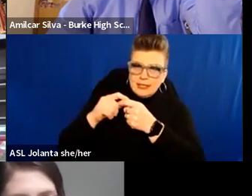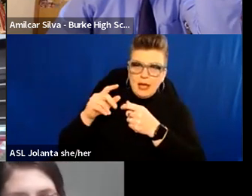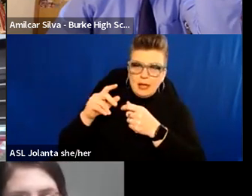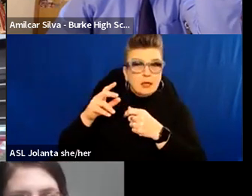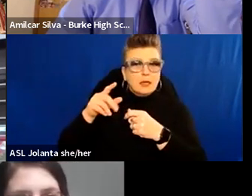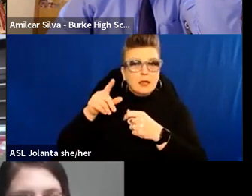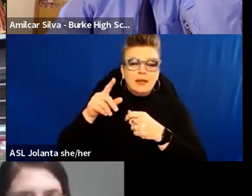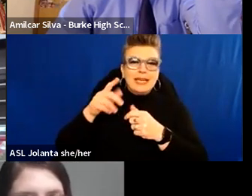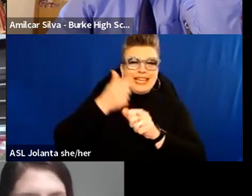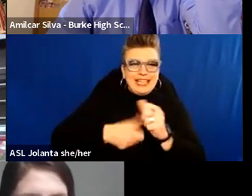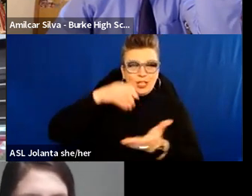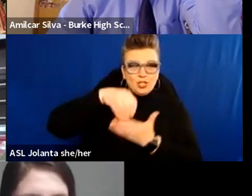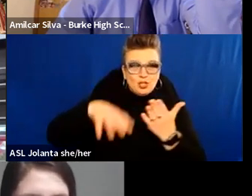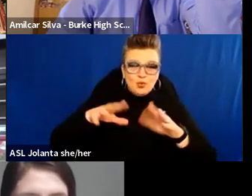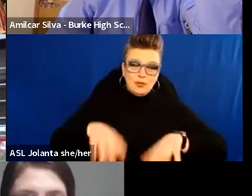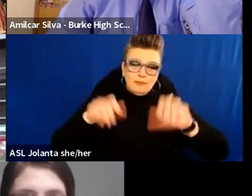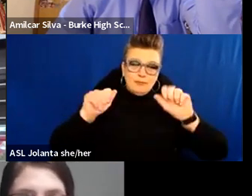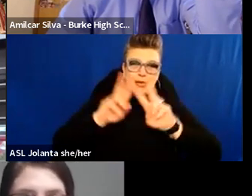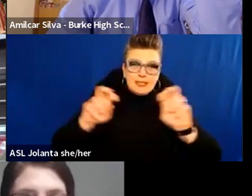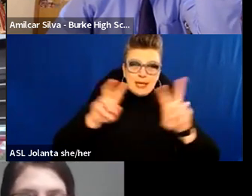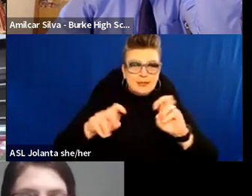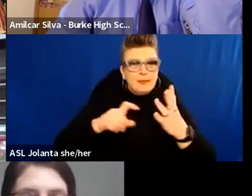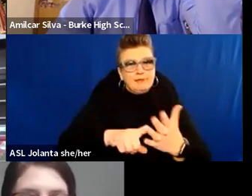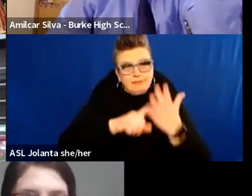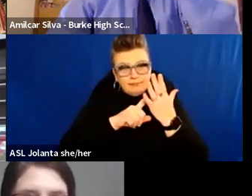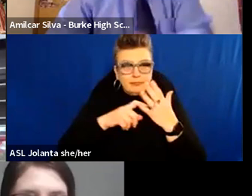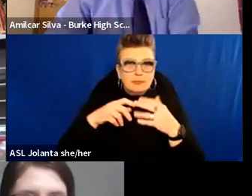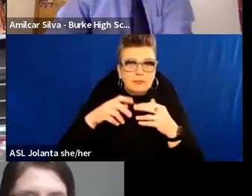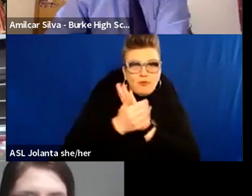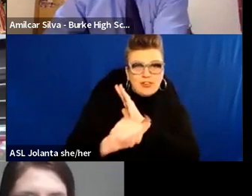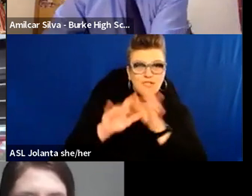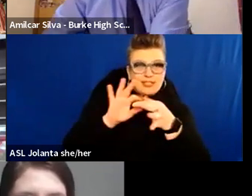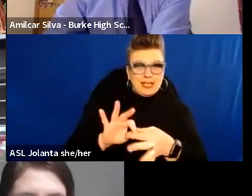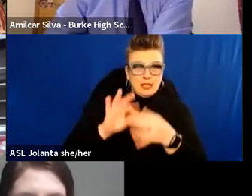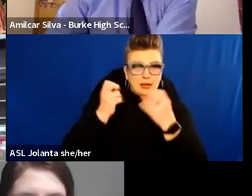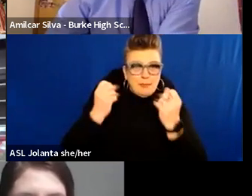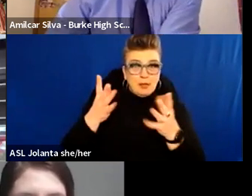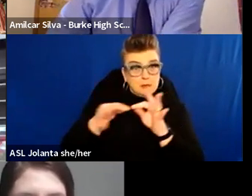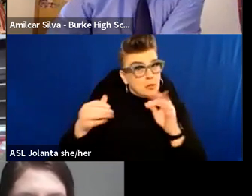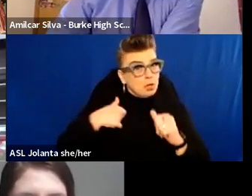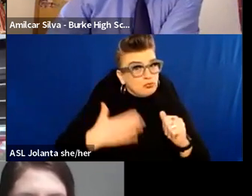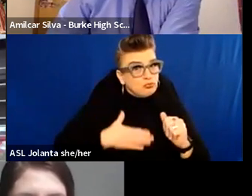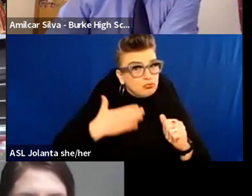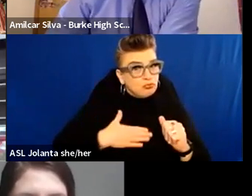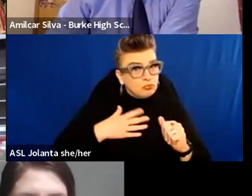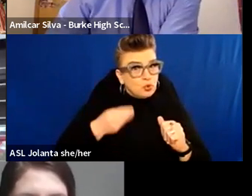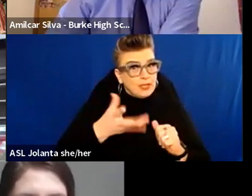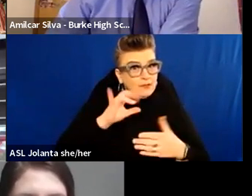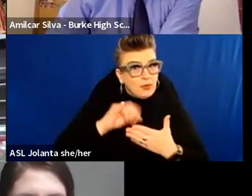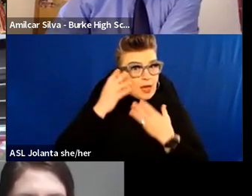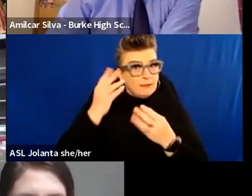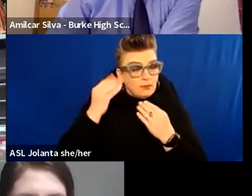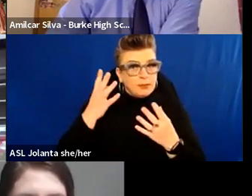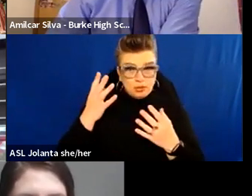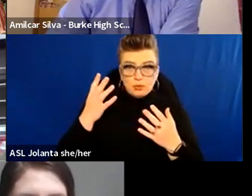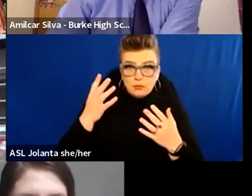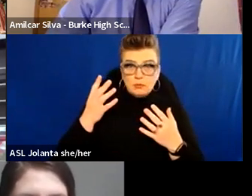you have to go through to demonstrate proficiency in multiple languages um but we'd be happy to sort of update um um